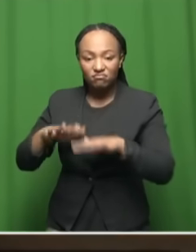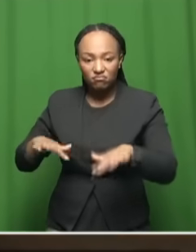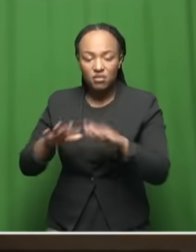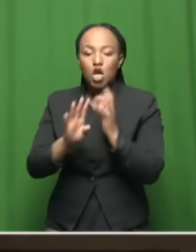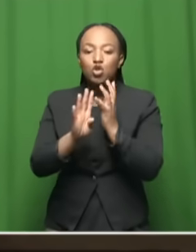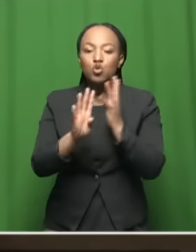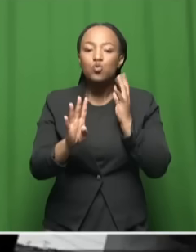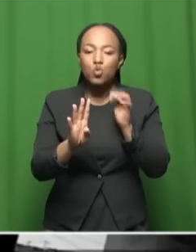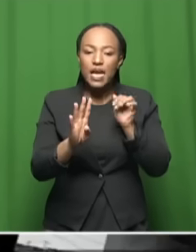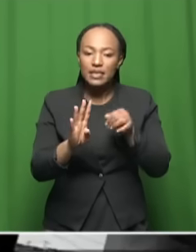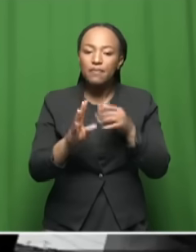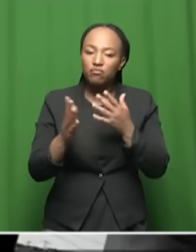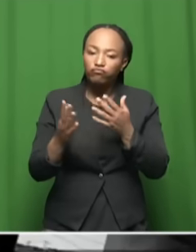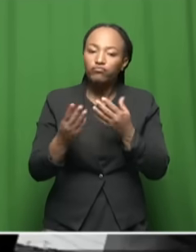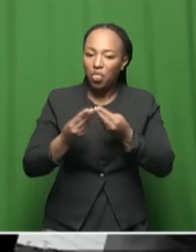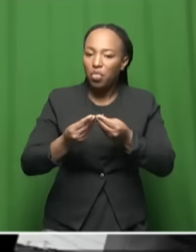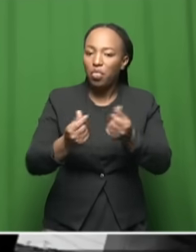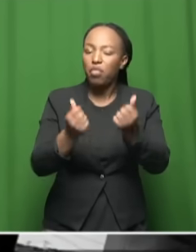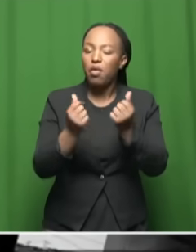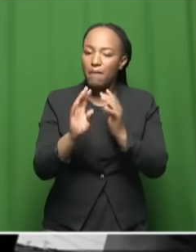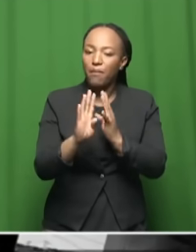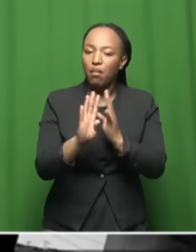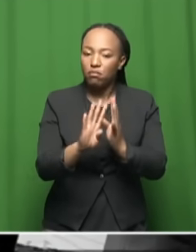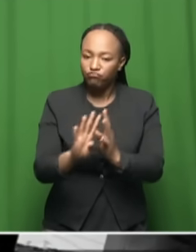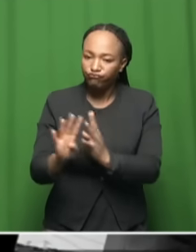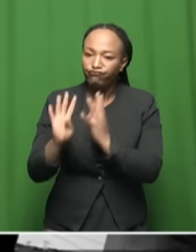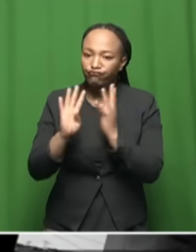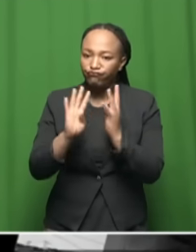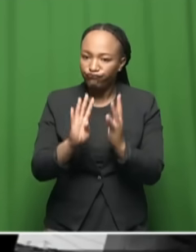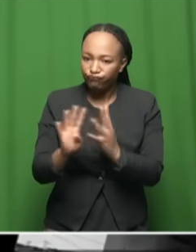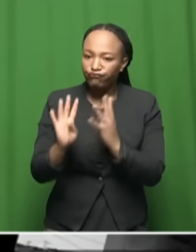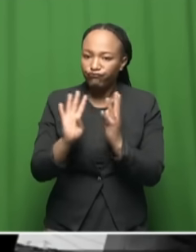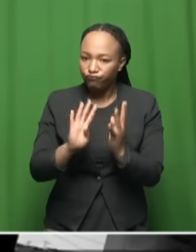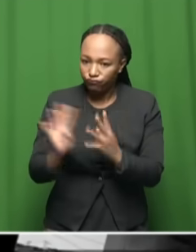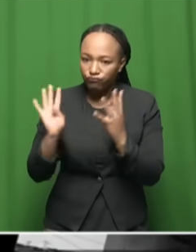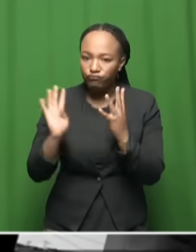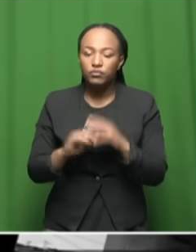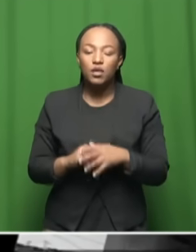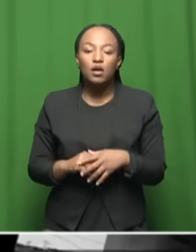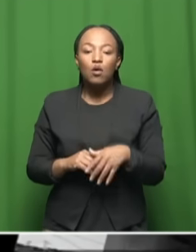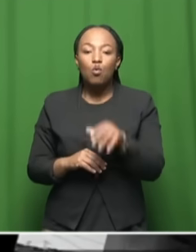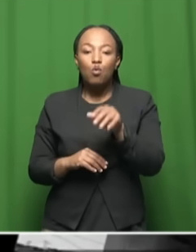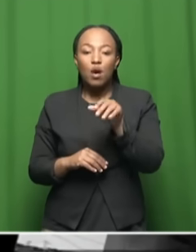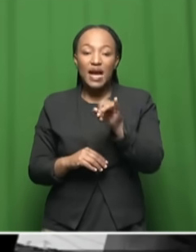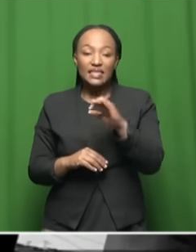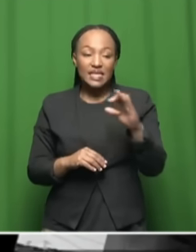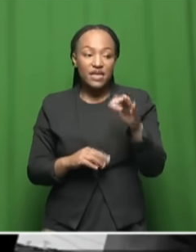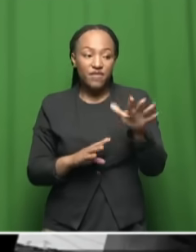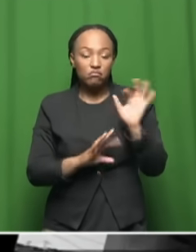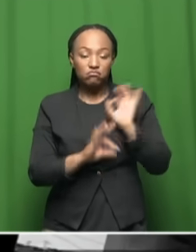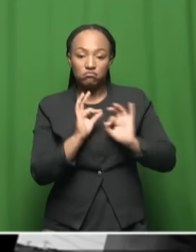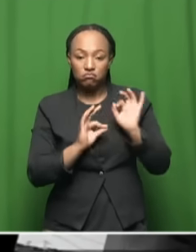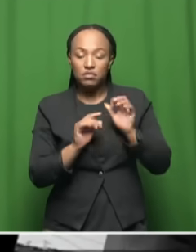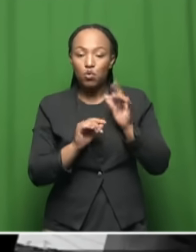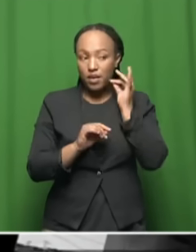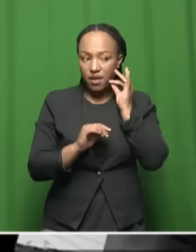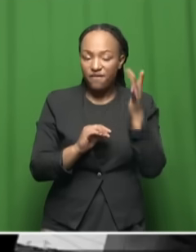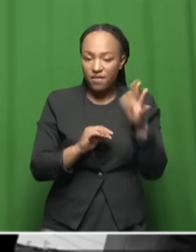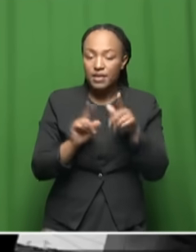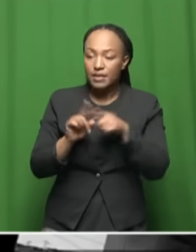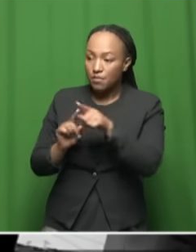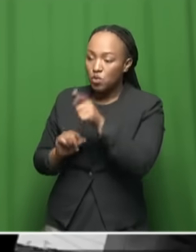swiftly. And I wonder then, Mariska, of course, when we hear from the IEC, as you tell us, it does look like now of course,